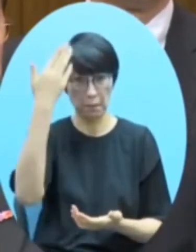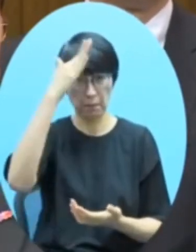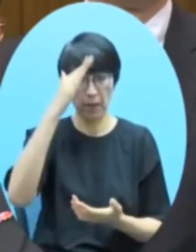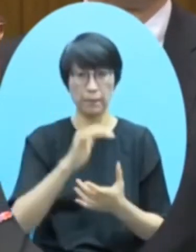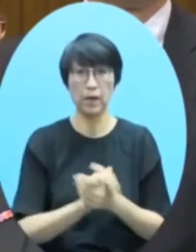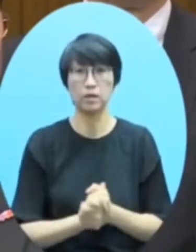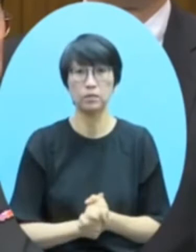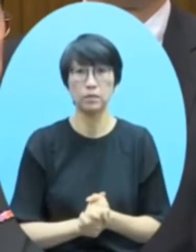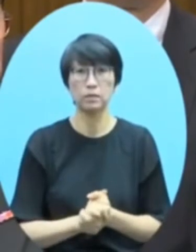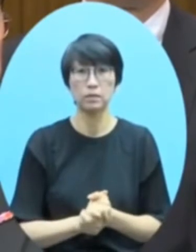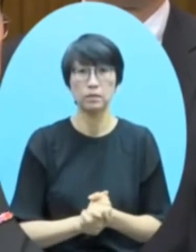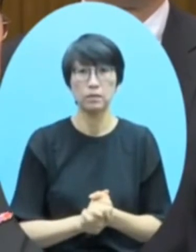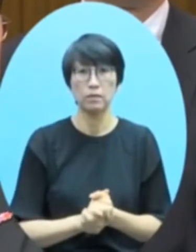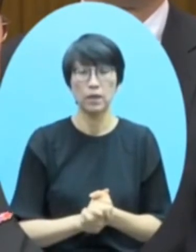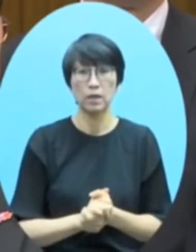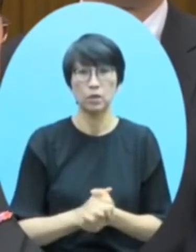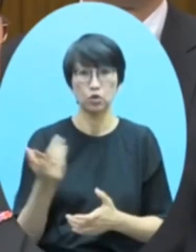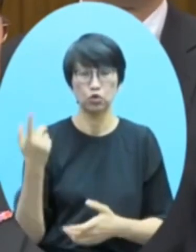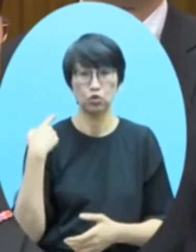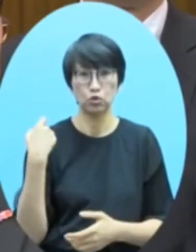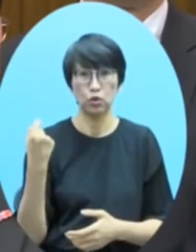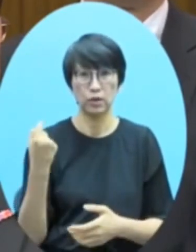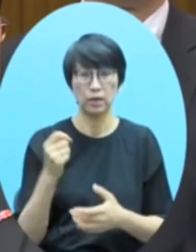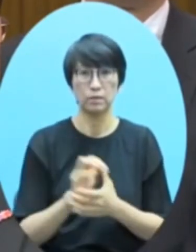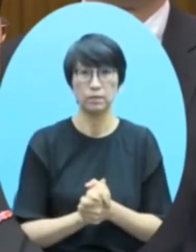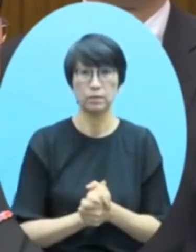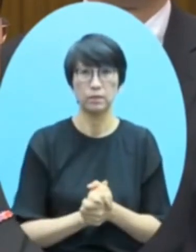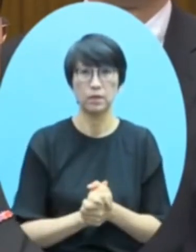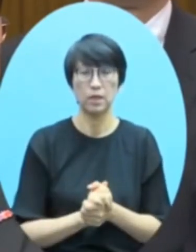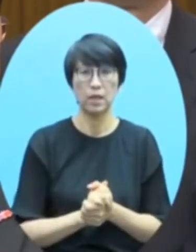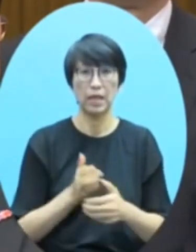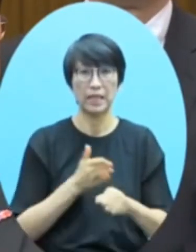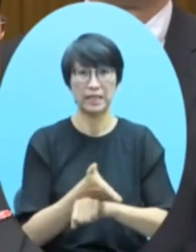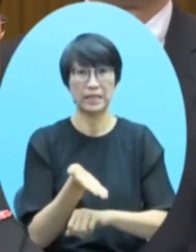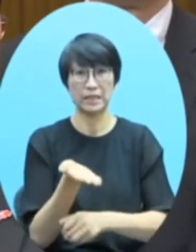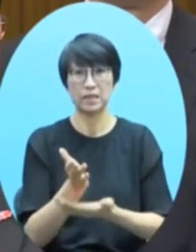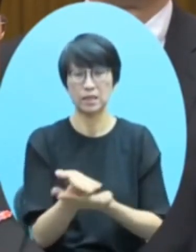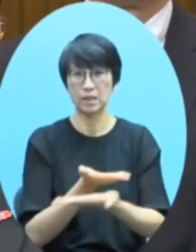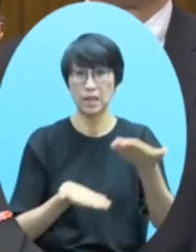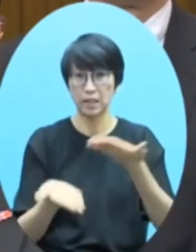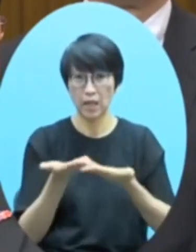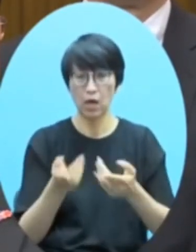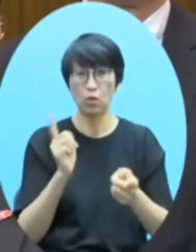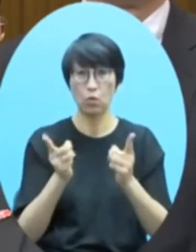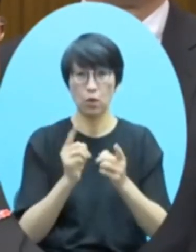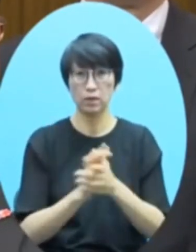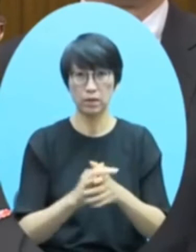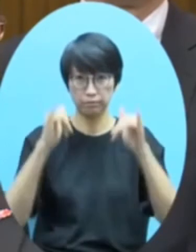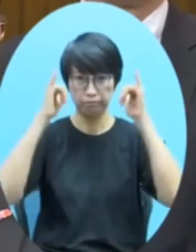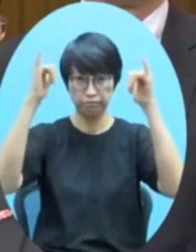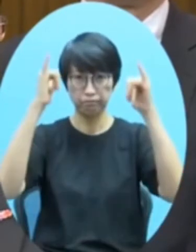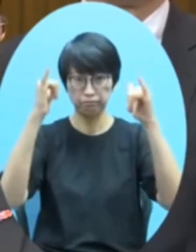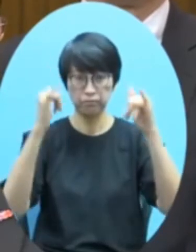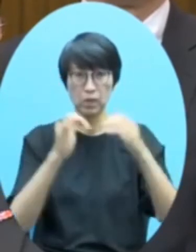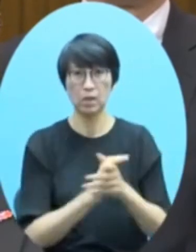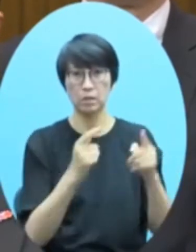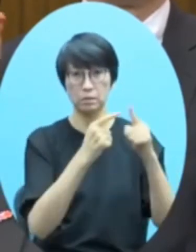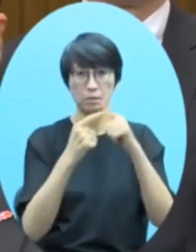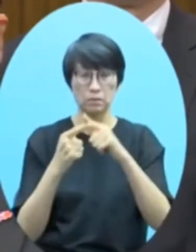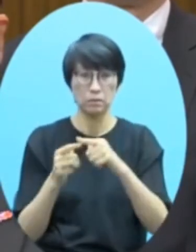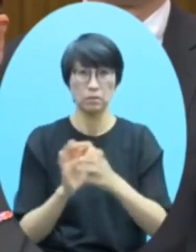has been made very blatantly recently, either on the social media or through some of the violent protesters, that